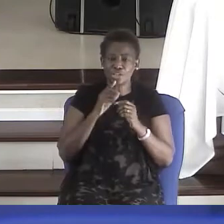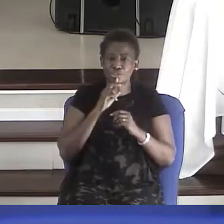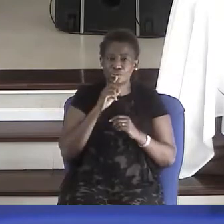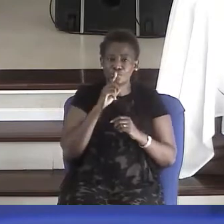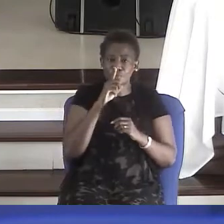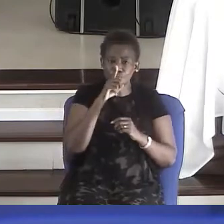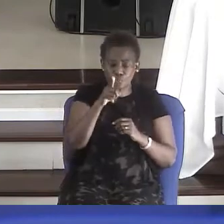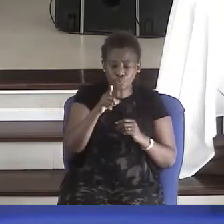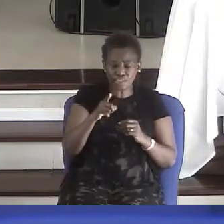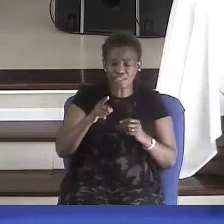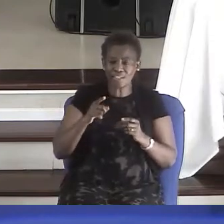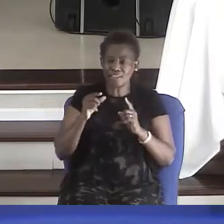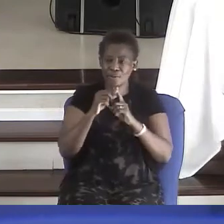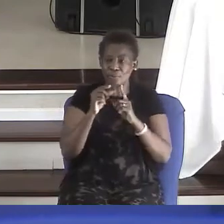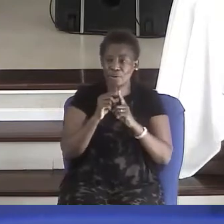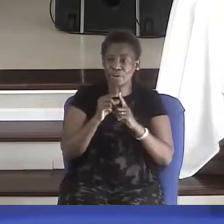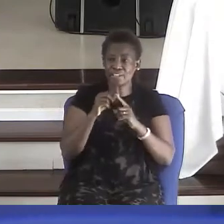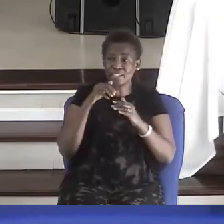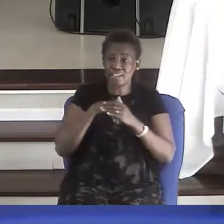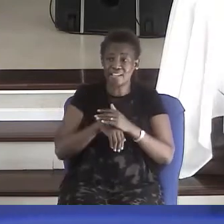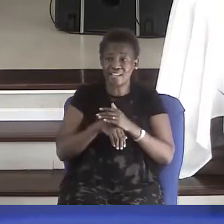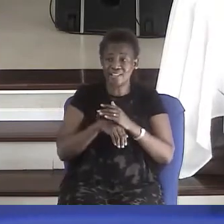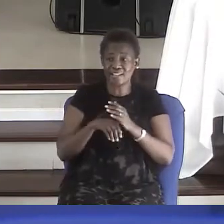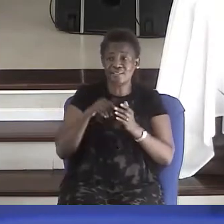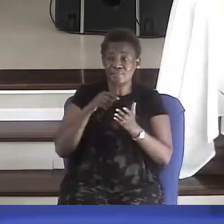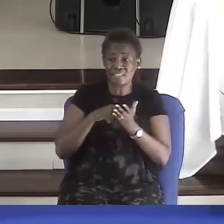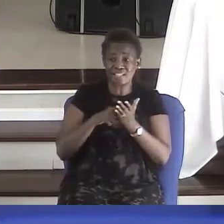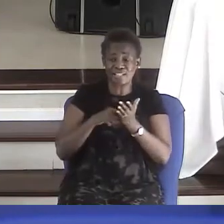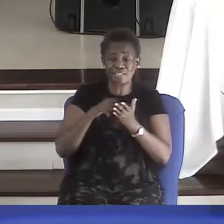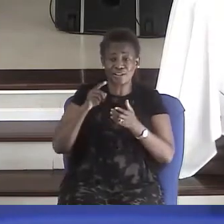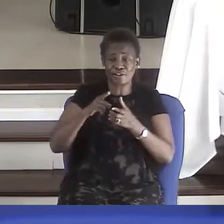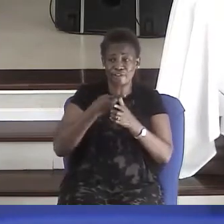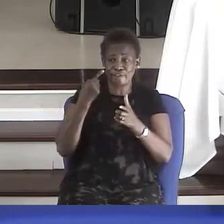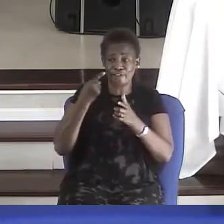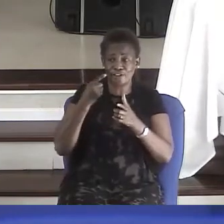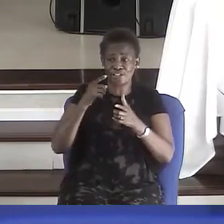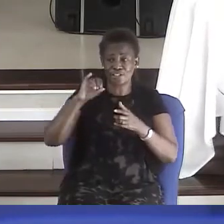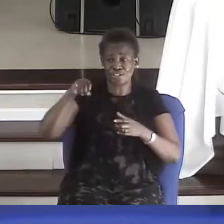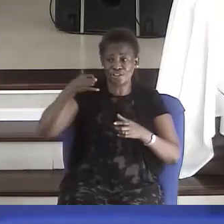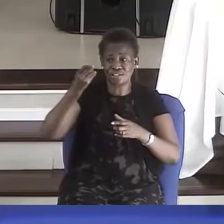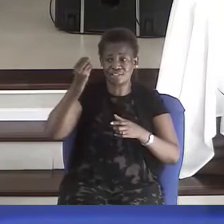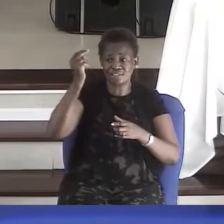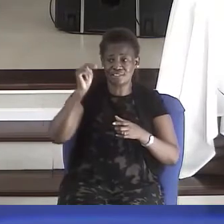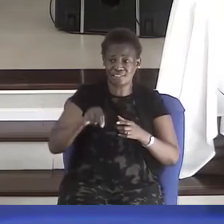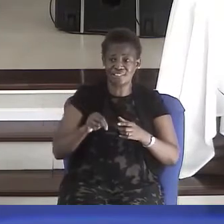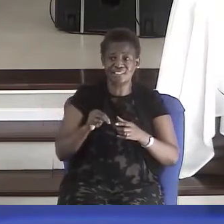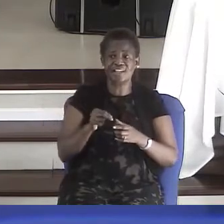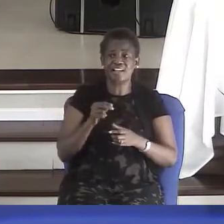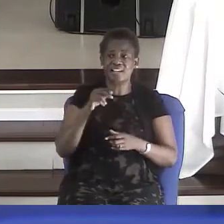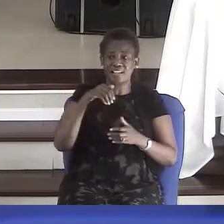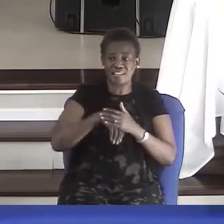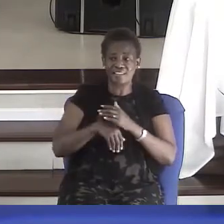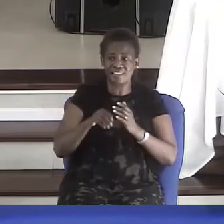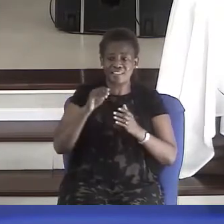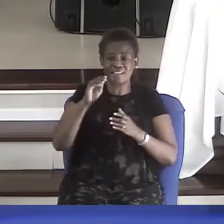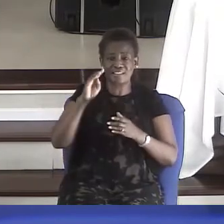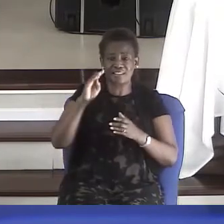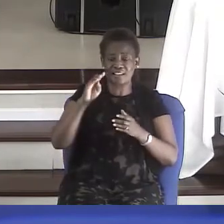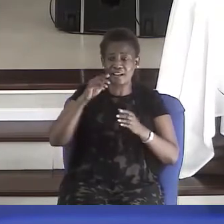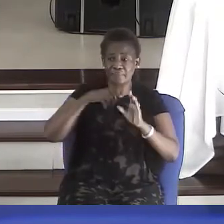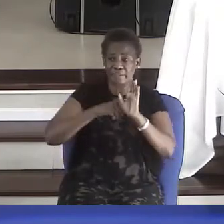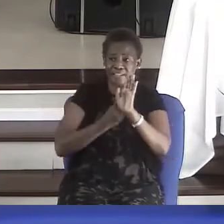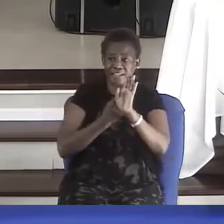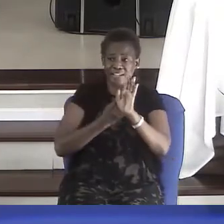Word. This is 1 John. And the Word was with God. And the